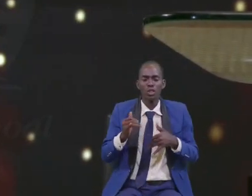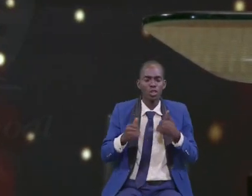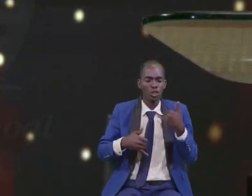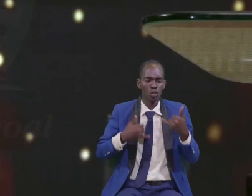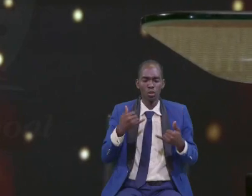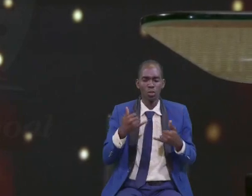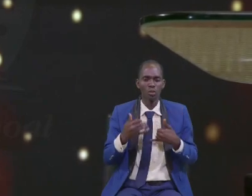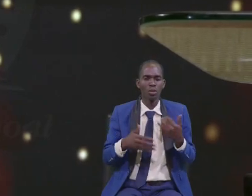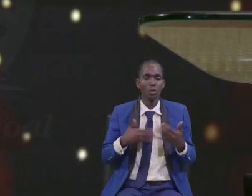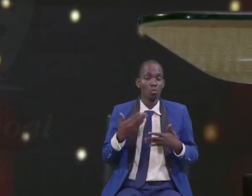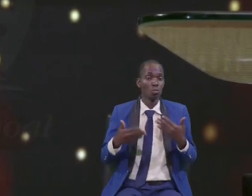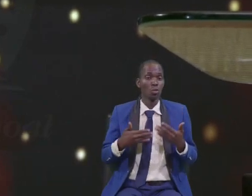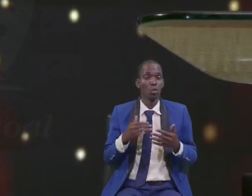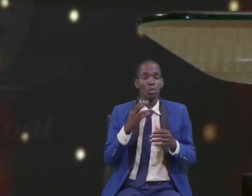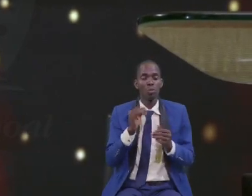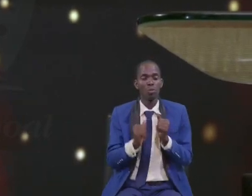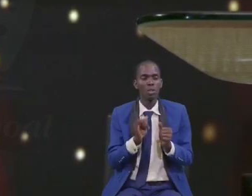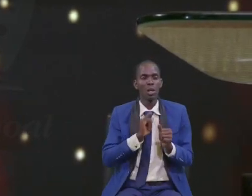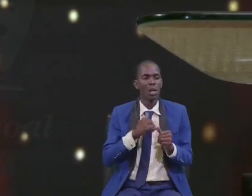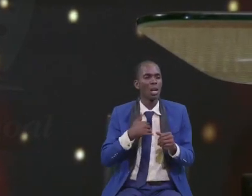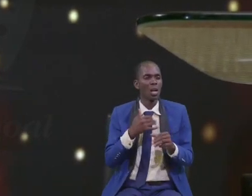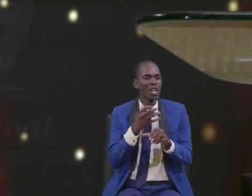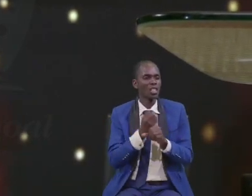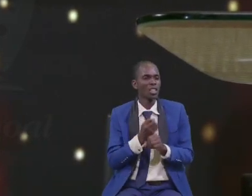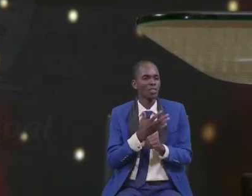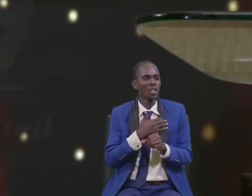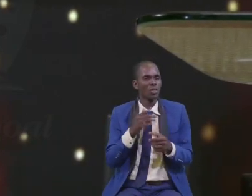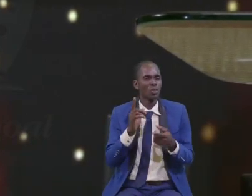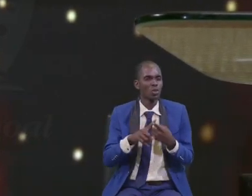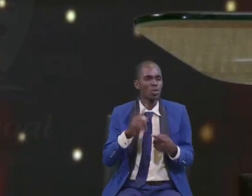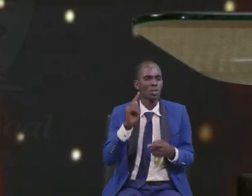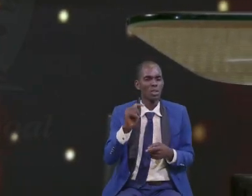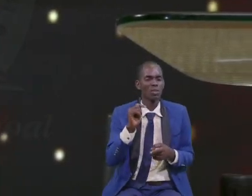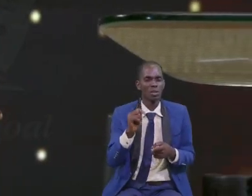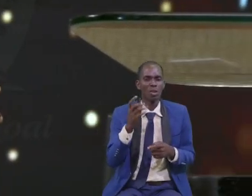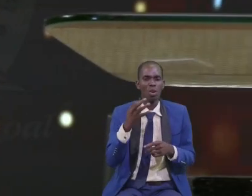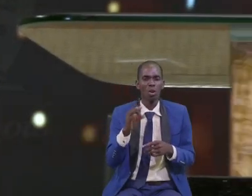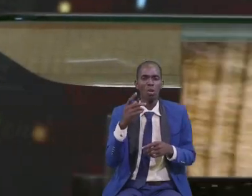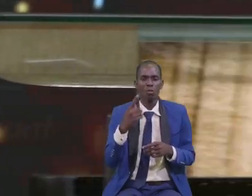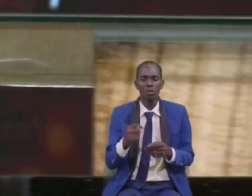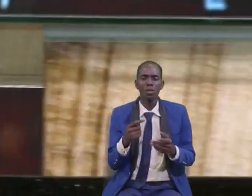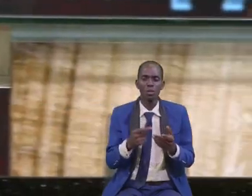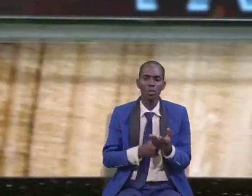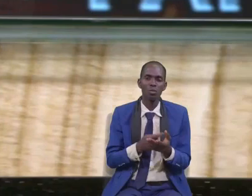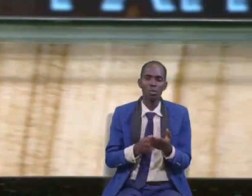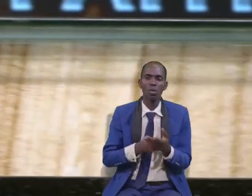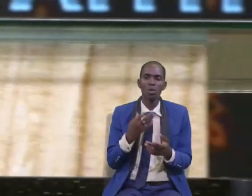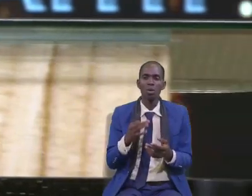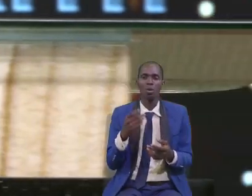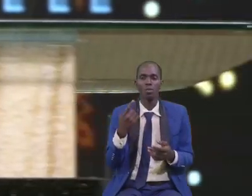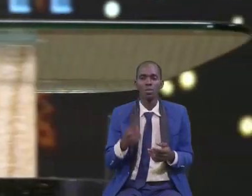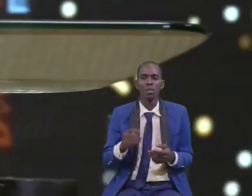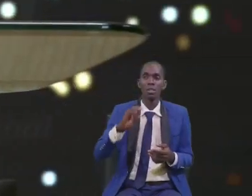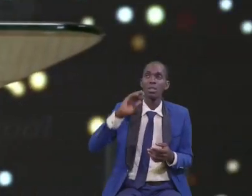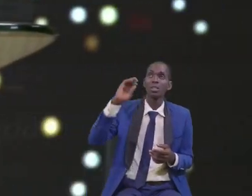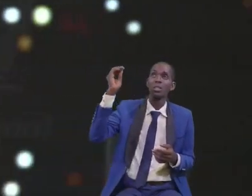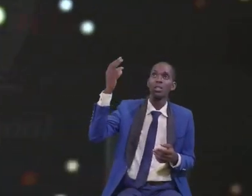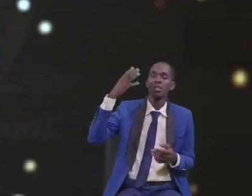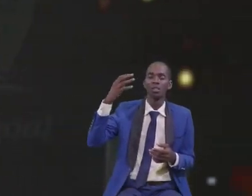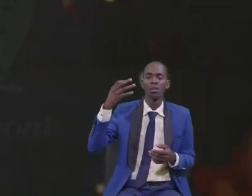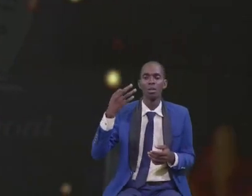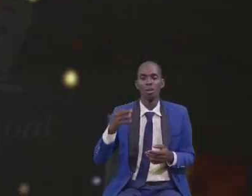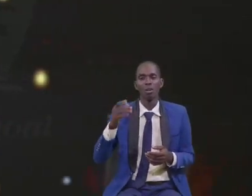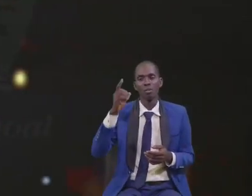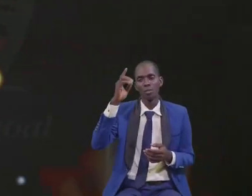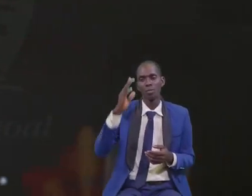the Lord Jesus, and to testify of the gospel of the grace of